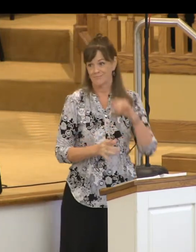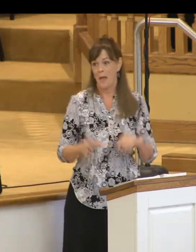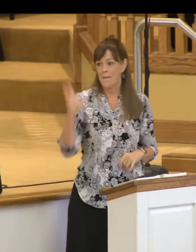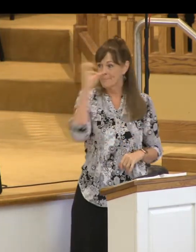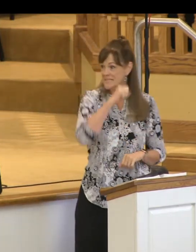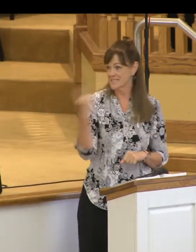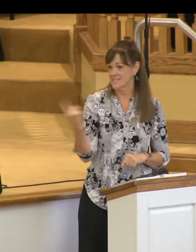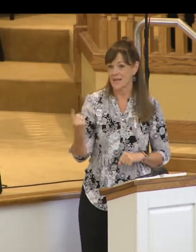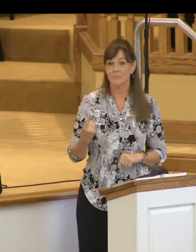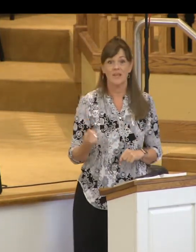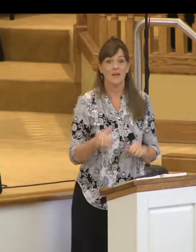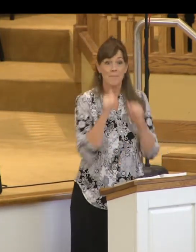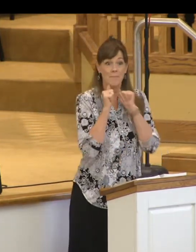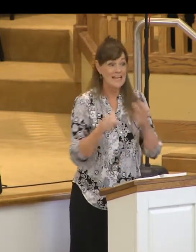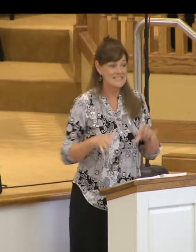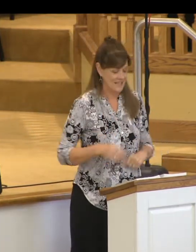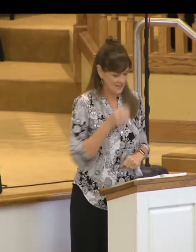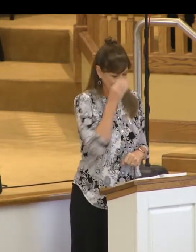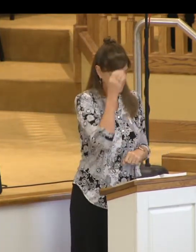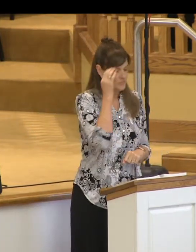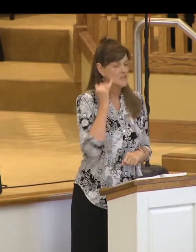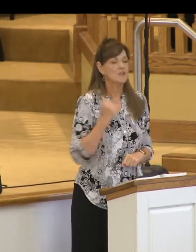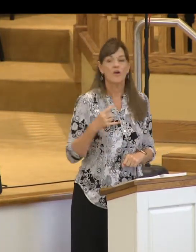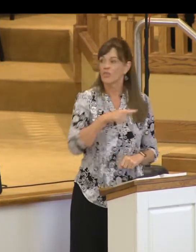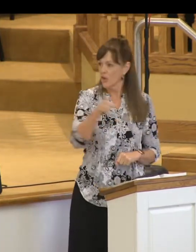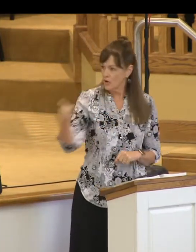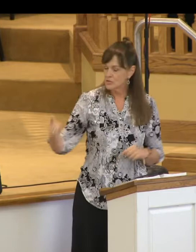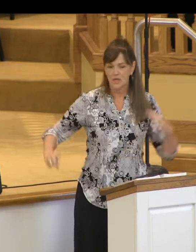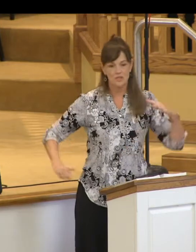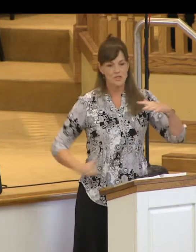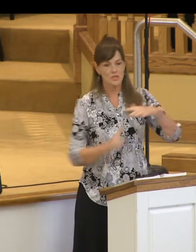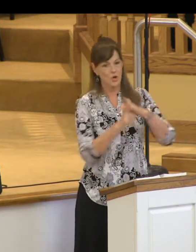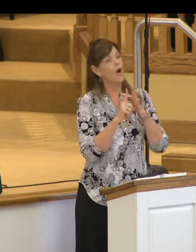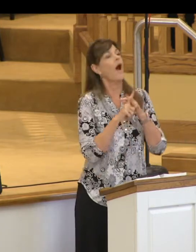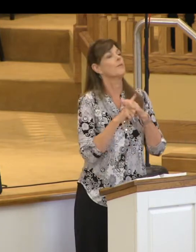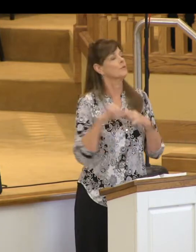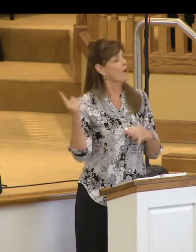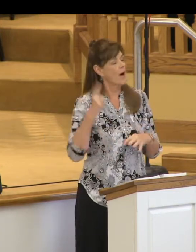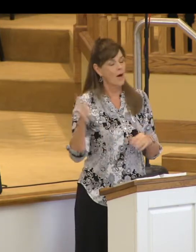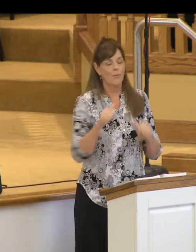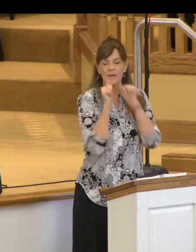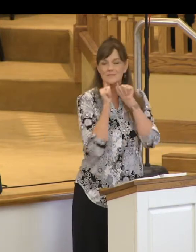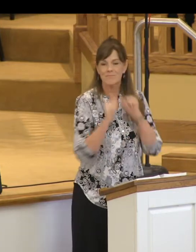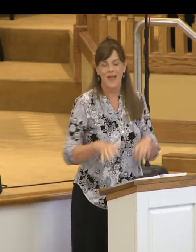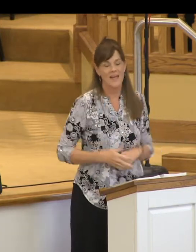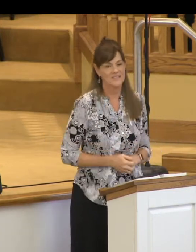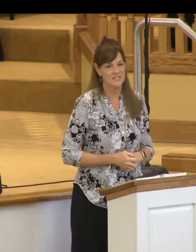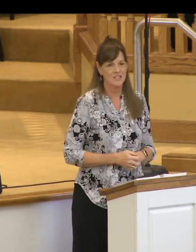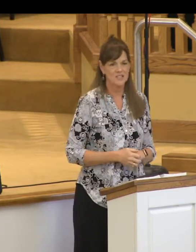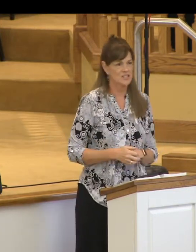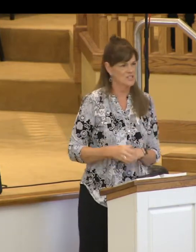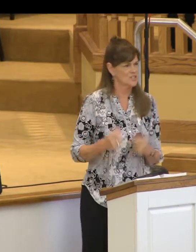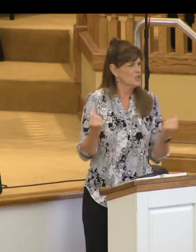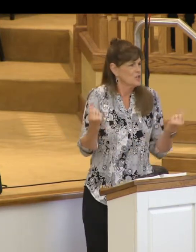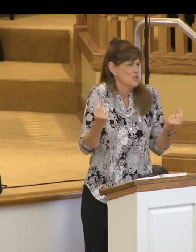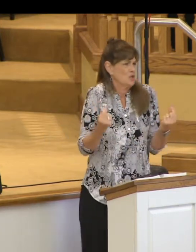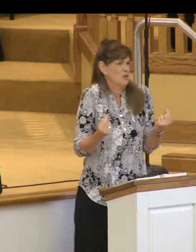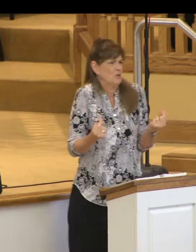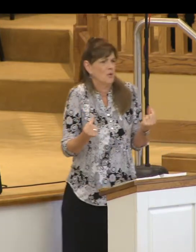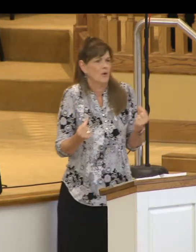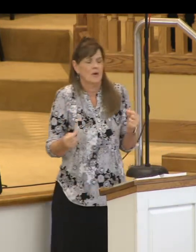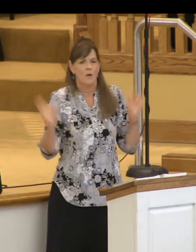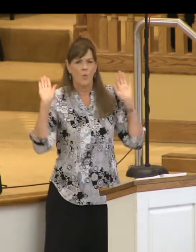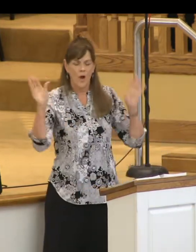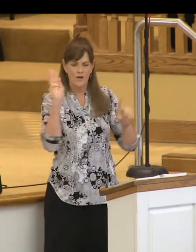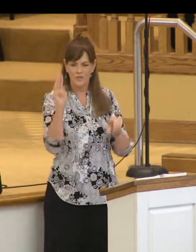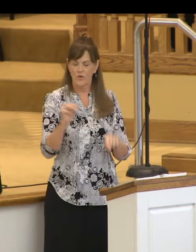yourself of a blessing. And for those that show up, they are being blessed. And just to be able to do the great commission of the Lord. We passed